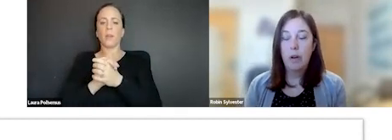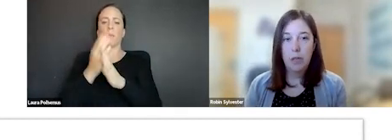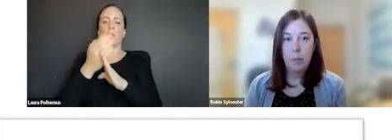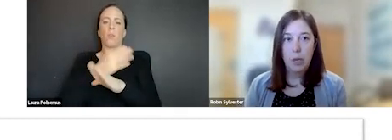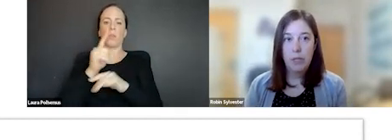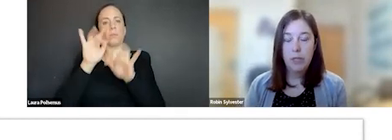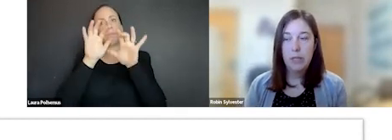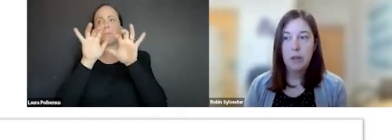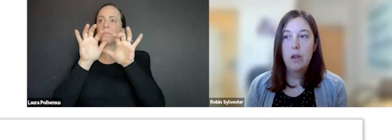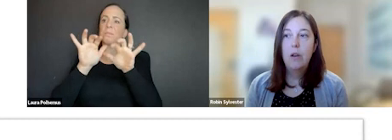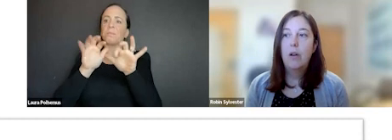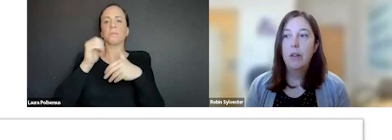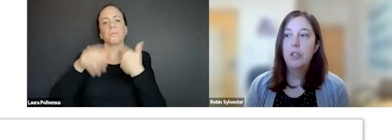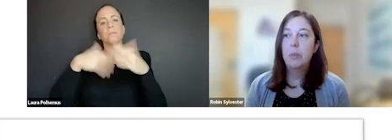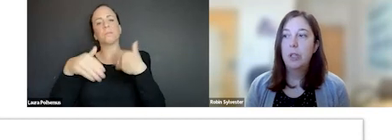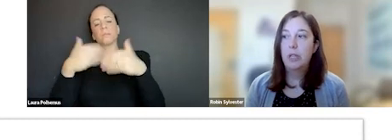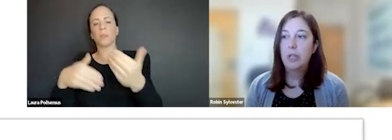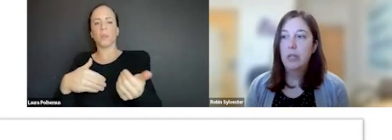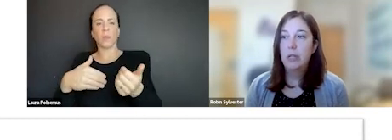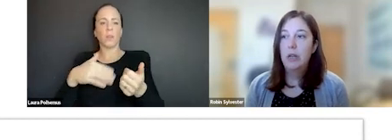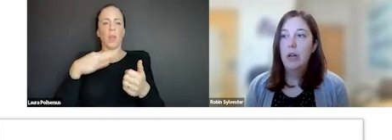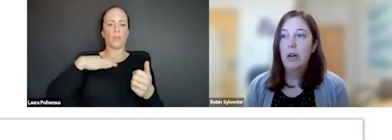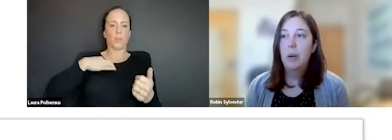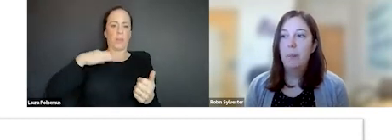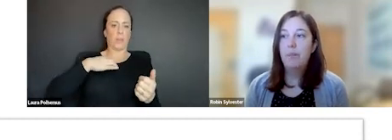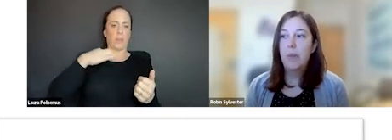far along in the process are eligibility,